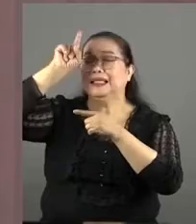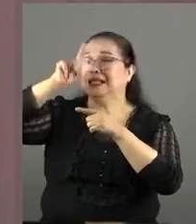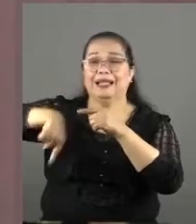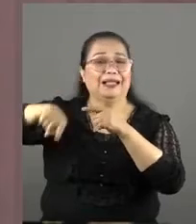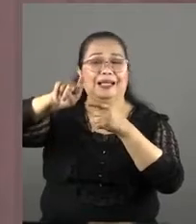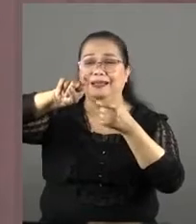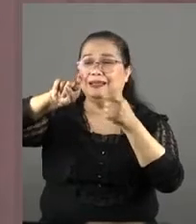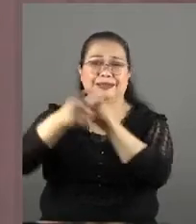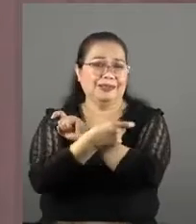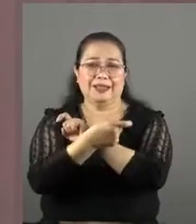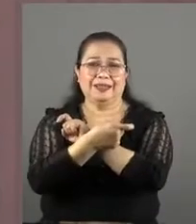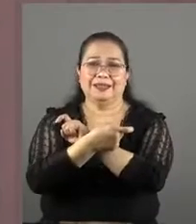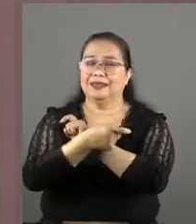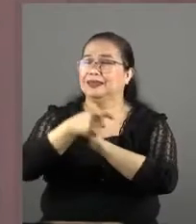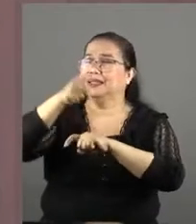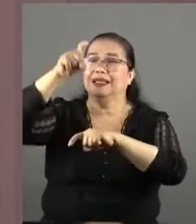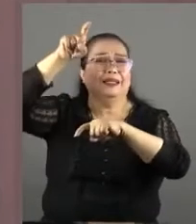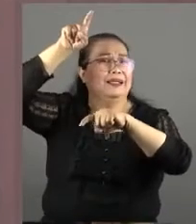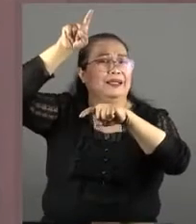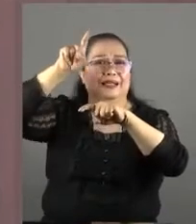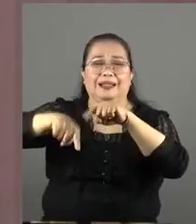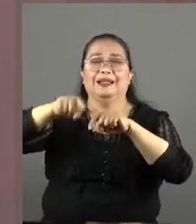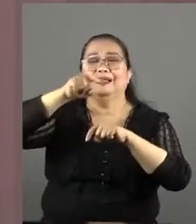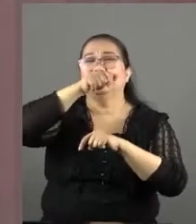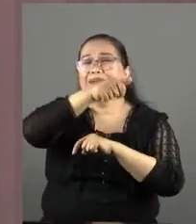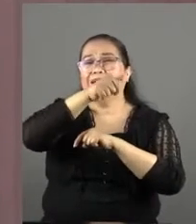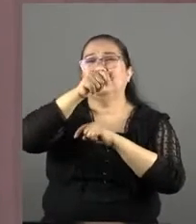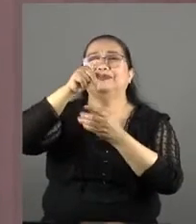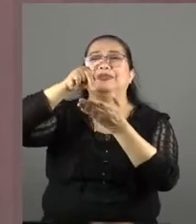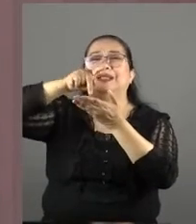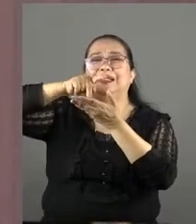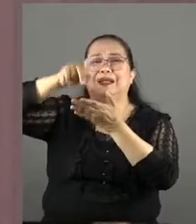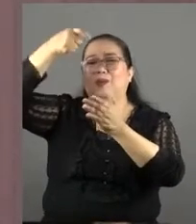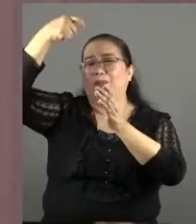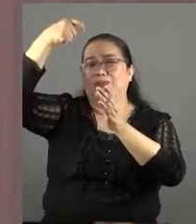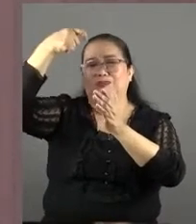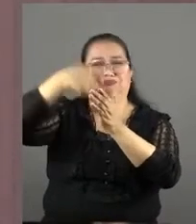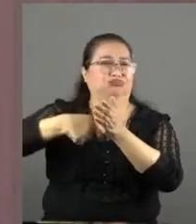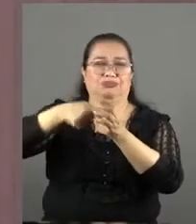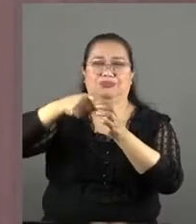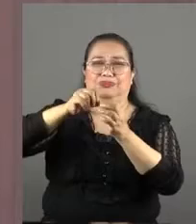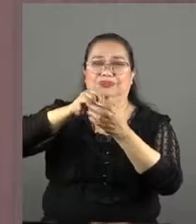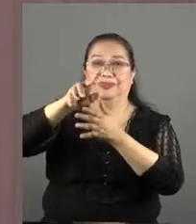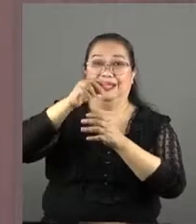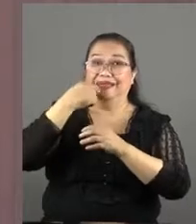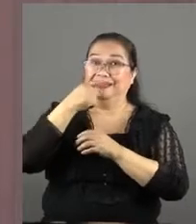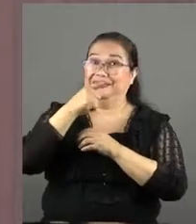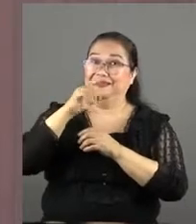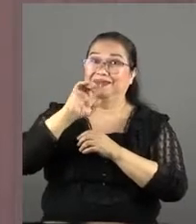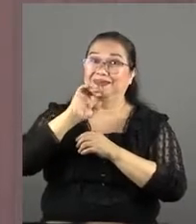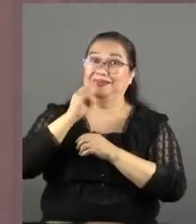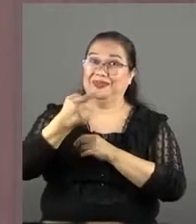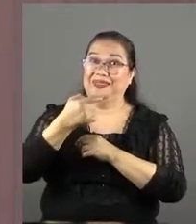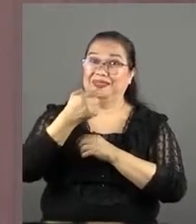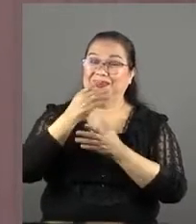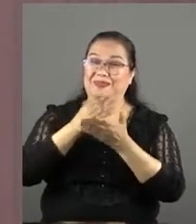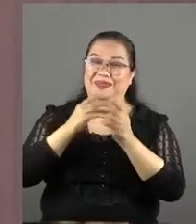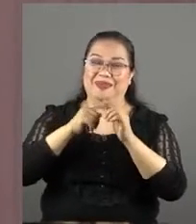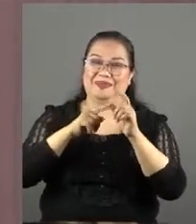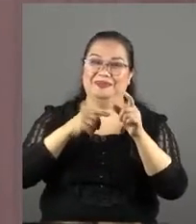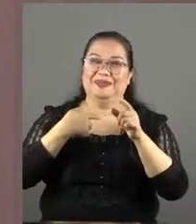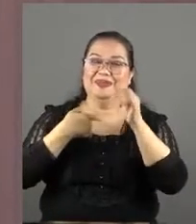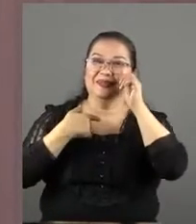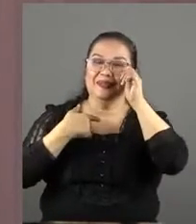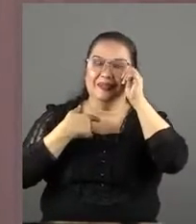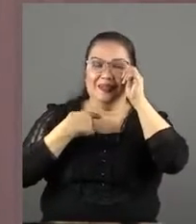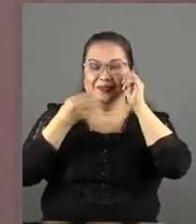irreversible. They're going to pay for it. You know, I have to tell myself this sometimes because the